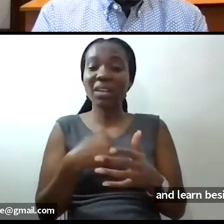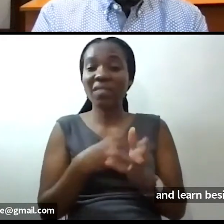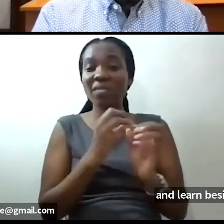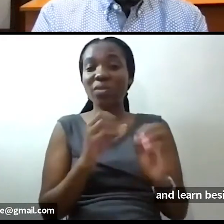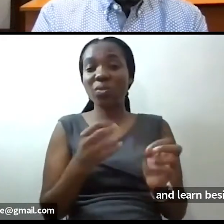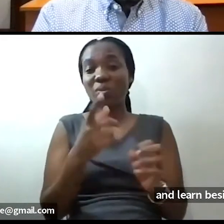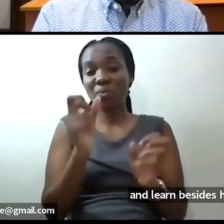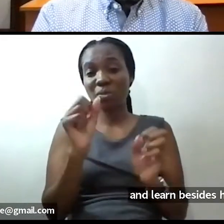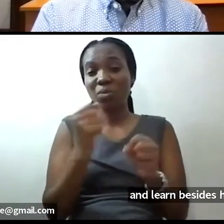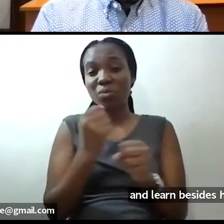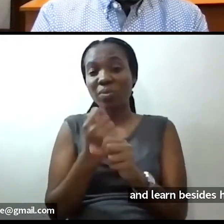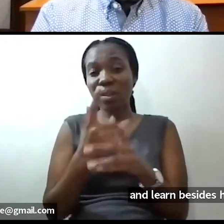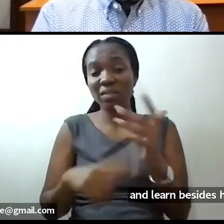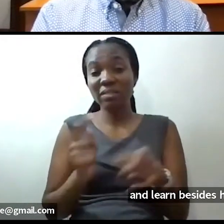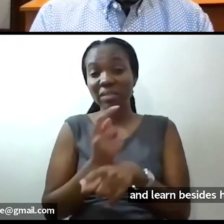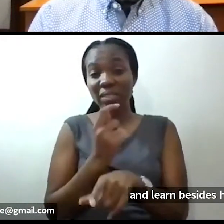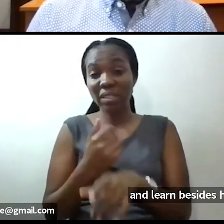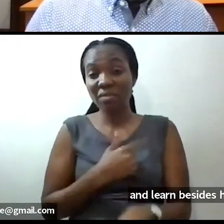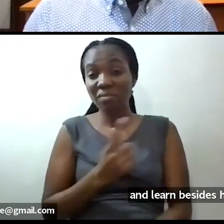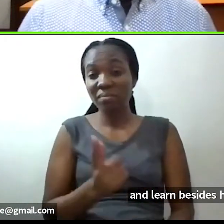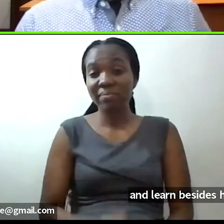Do you organize trainings?